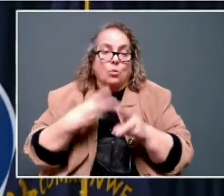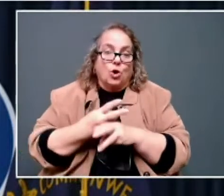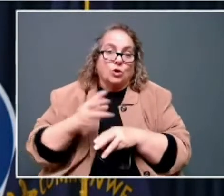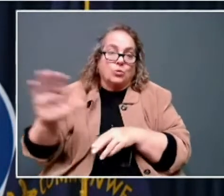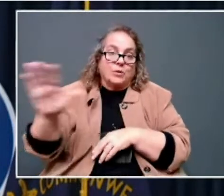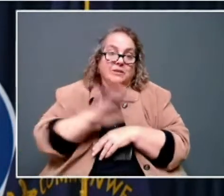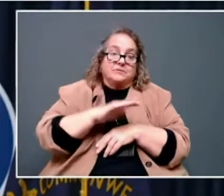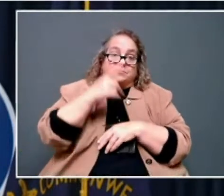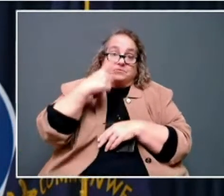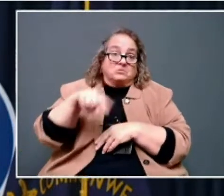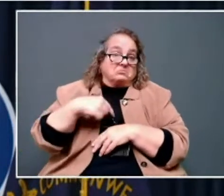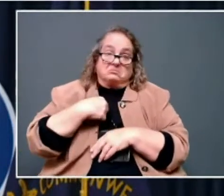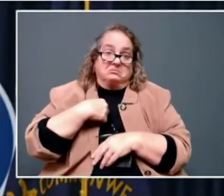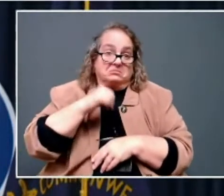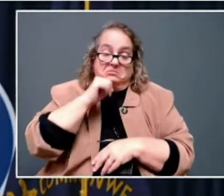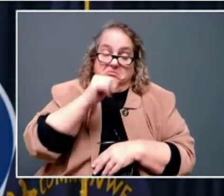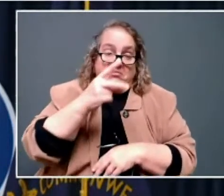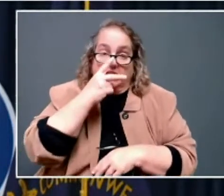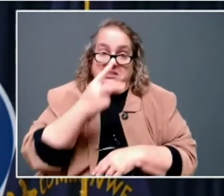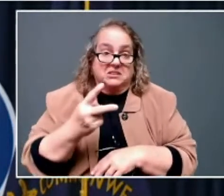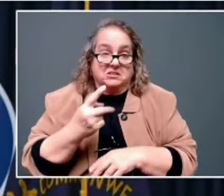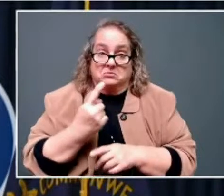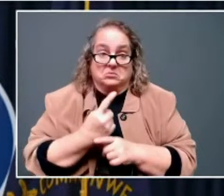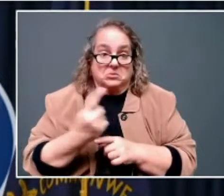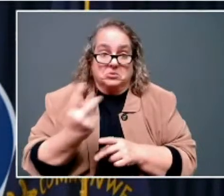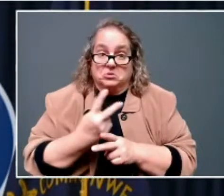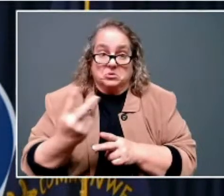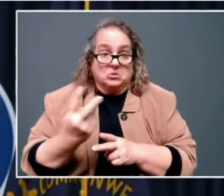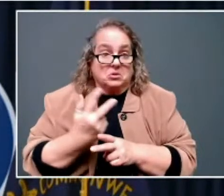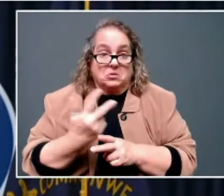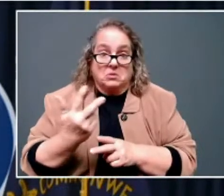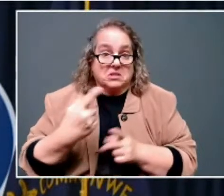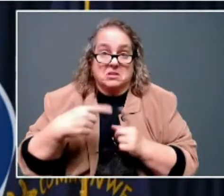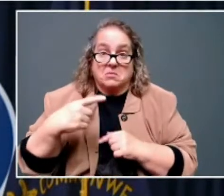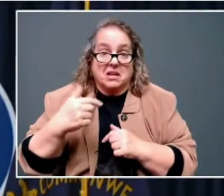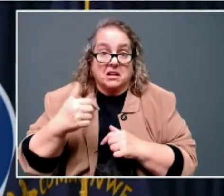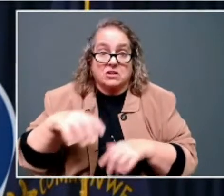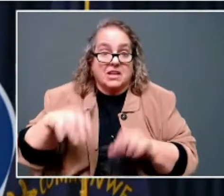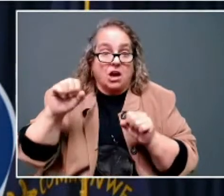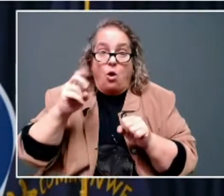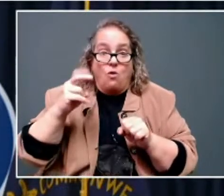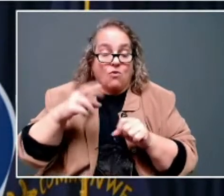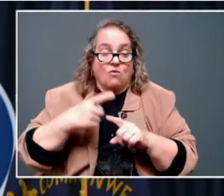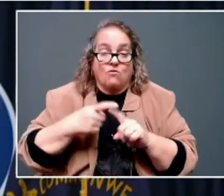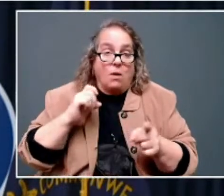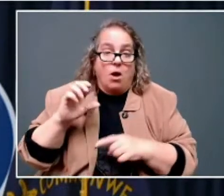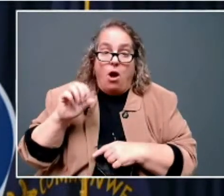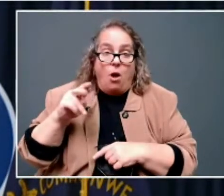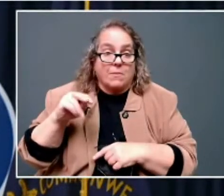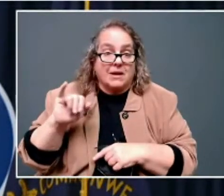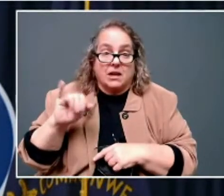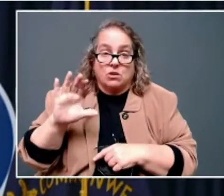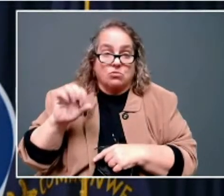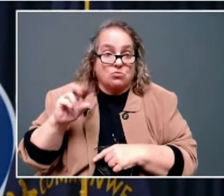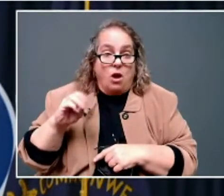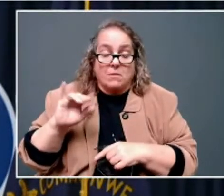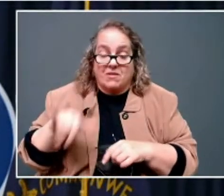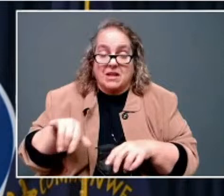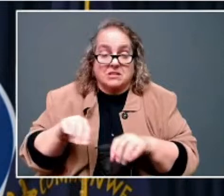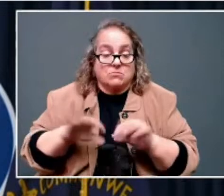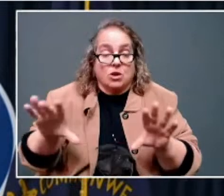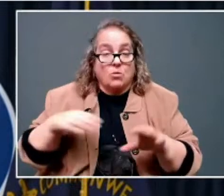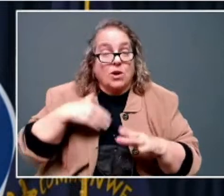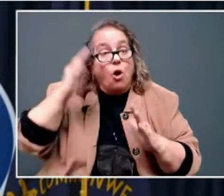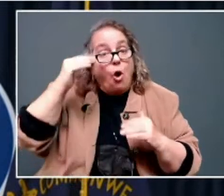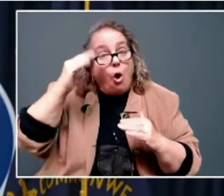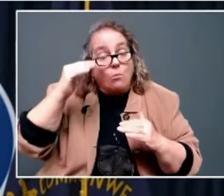I don't see in the coming weeks anything taking over from Omicron in the way that it's spreading. We all hope that while we don't want a whole lot of